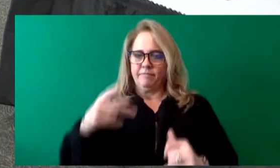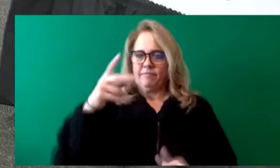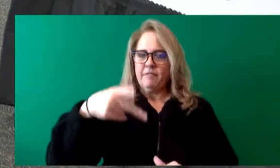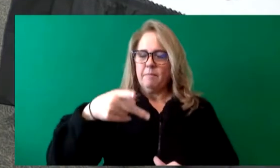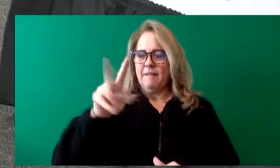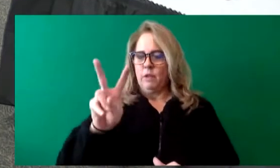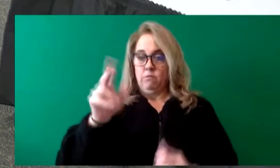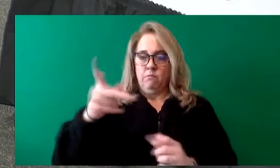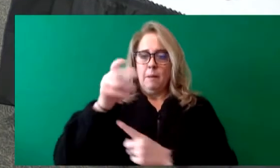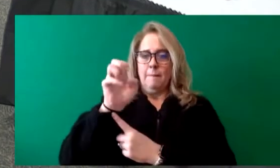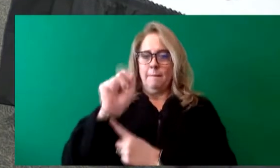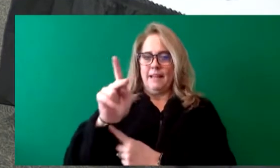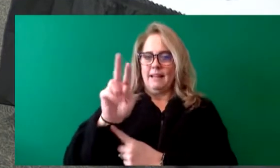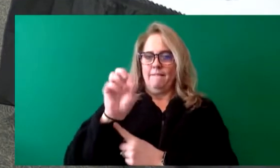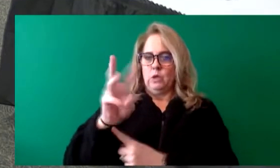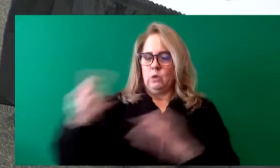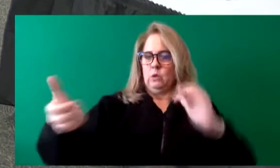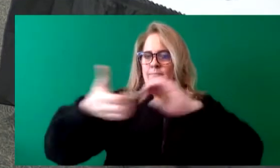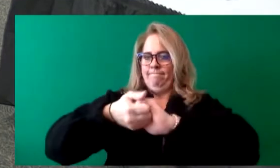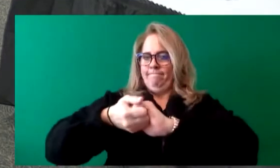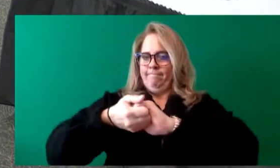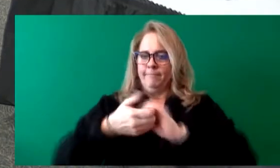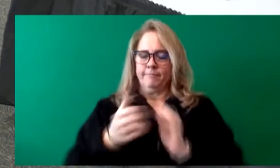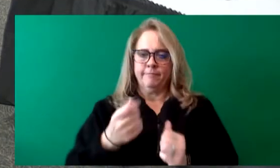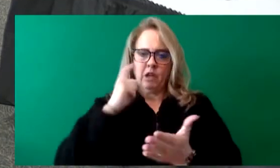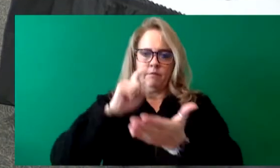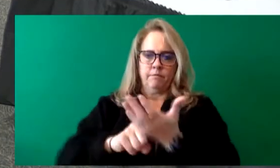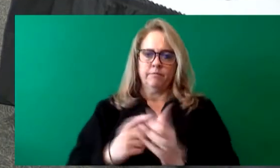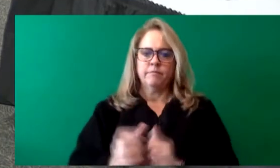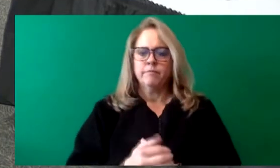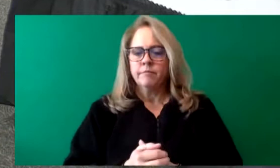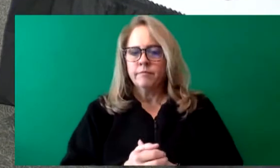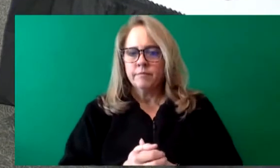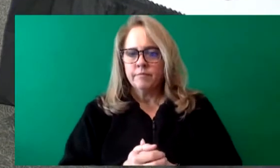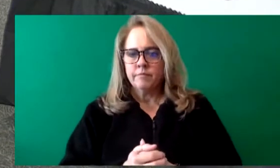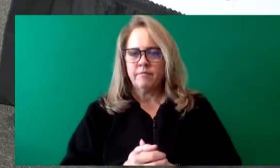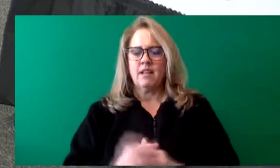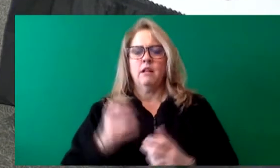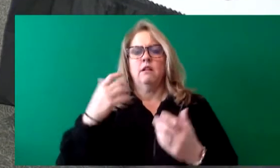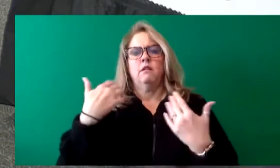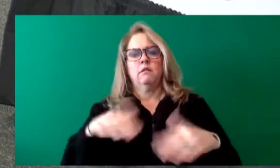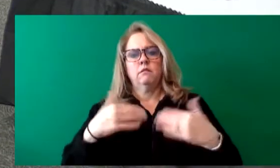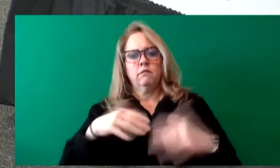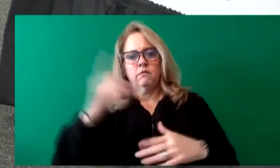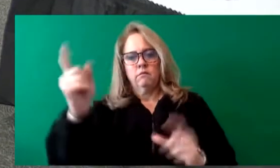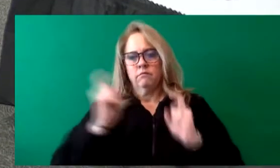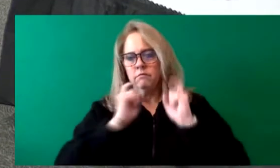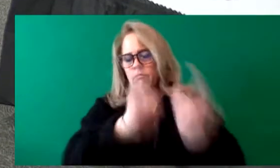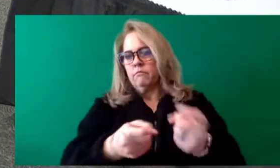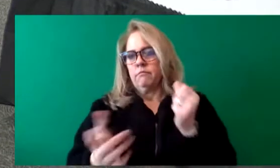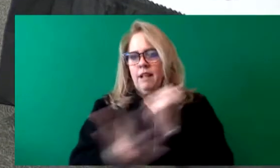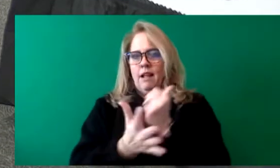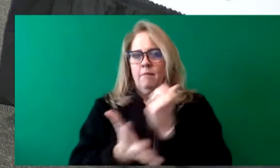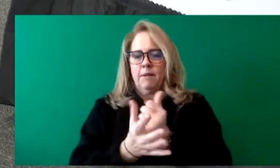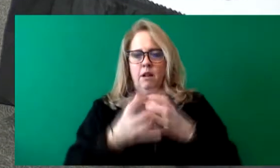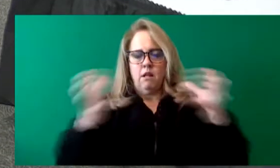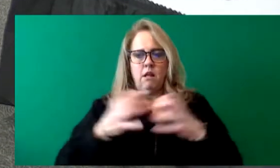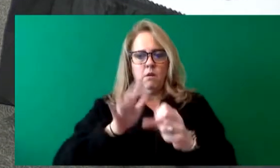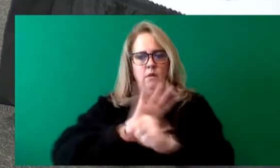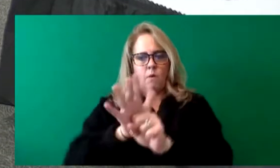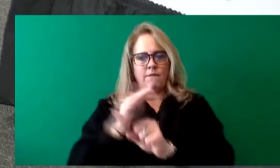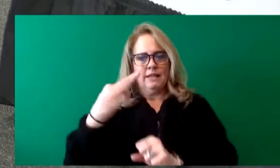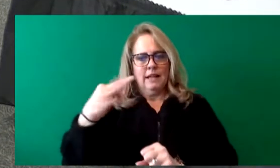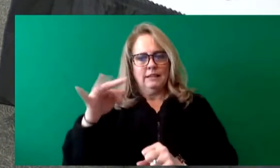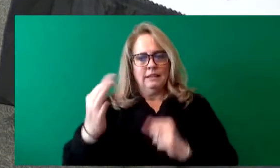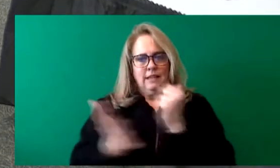We want to recognize them today for their outstanding contributions to the COVID-19 response. Ty Meredith and her team